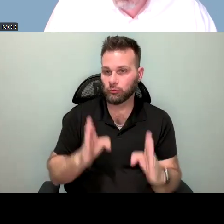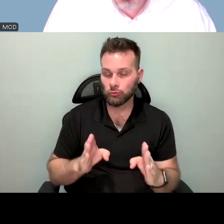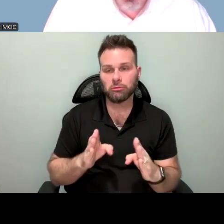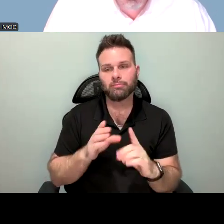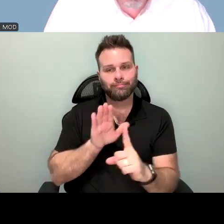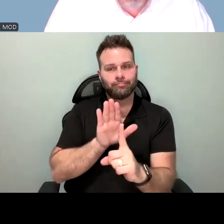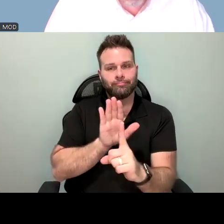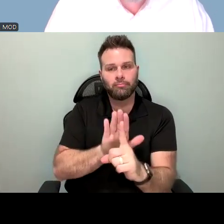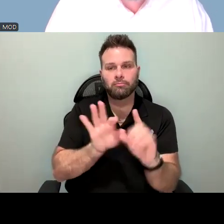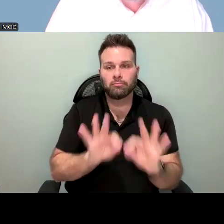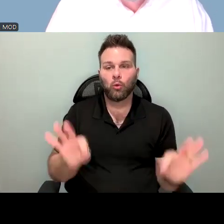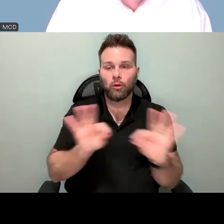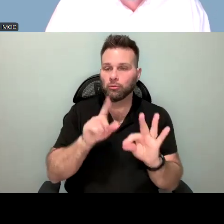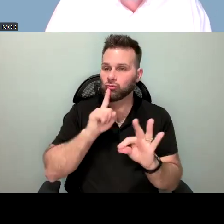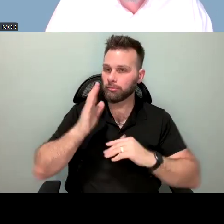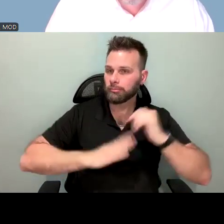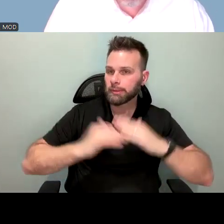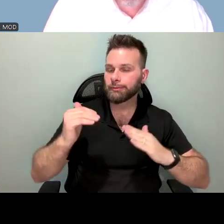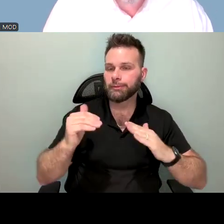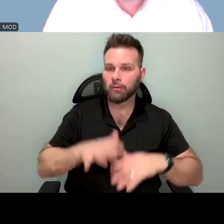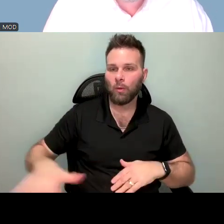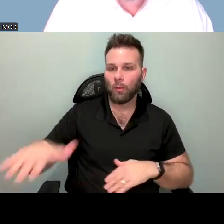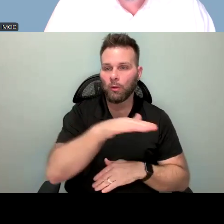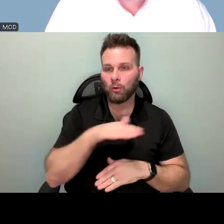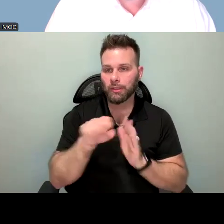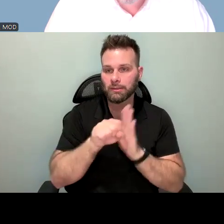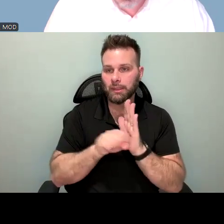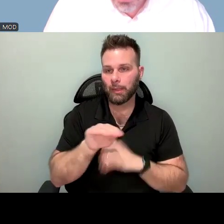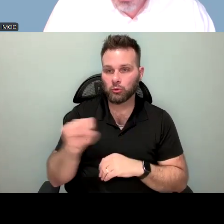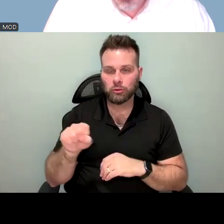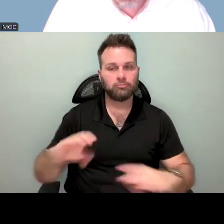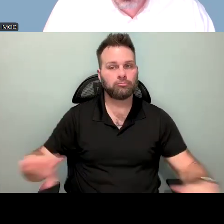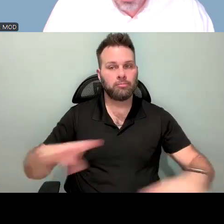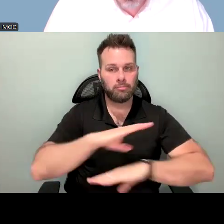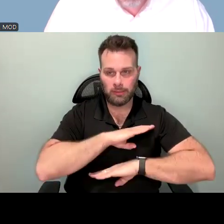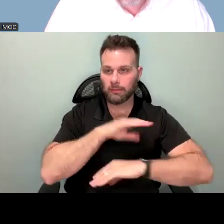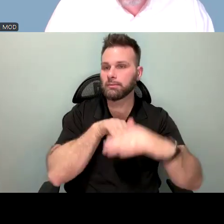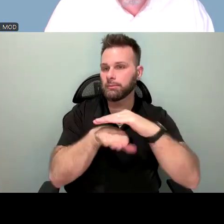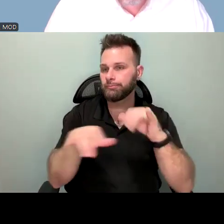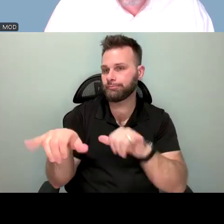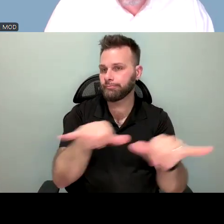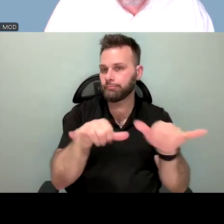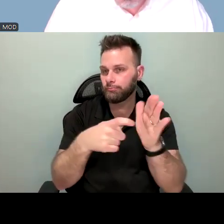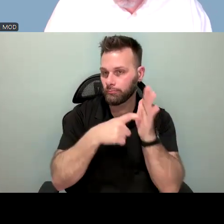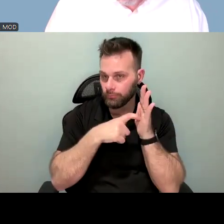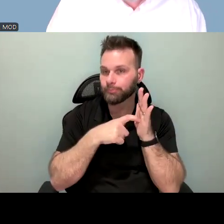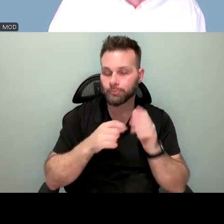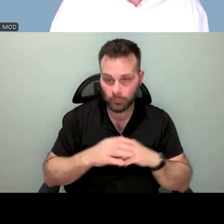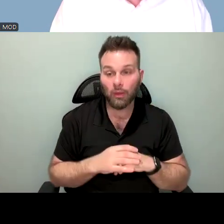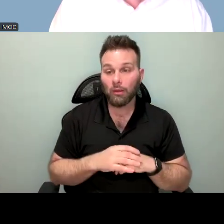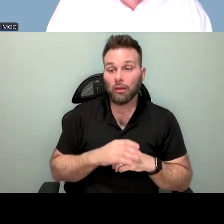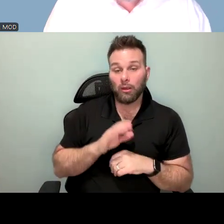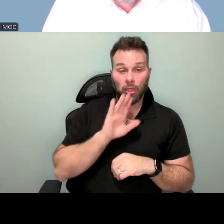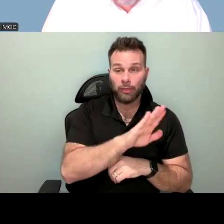critical role in ensuring that buildings and facilities in Massachusetts meet the accessibility requirements. Their expertise in